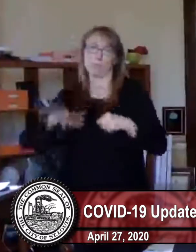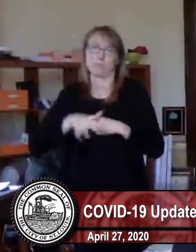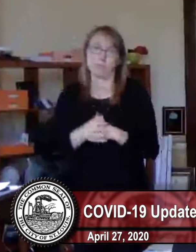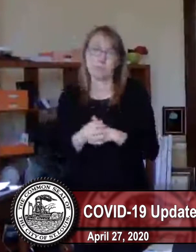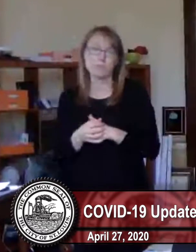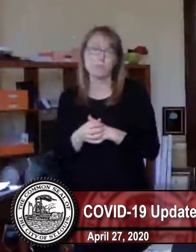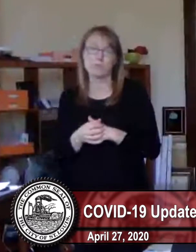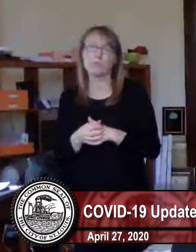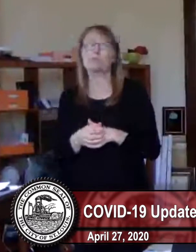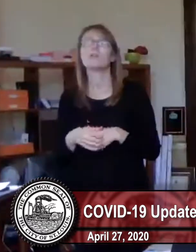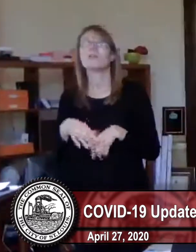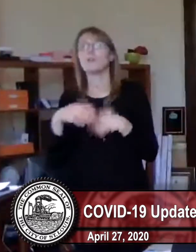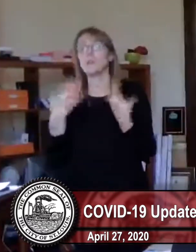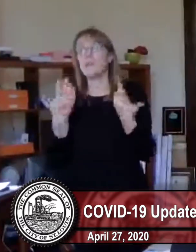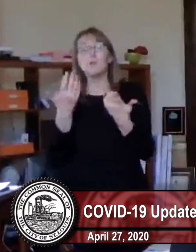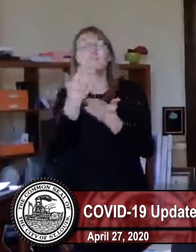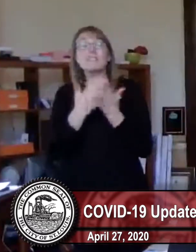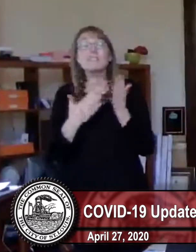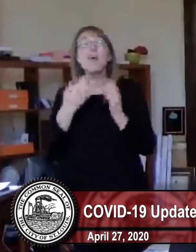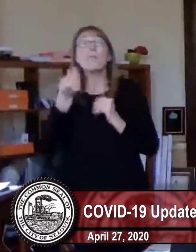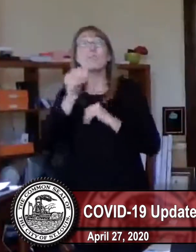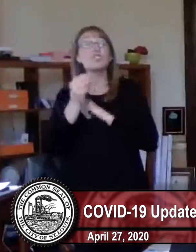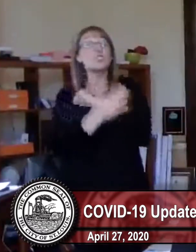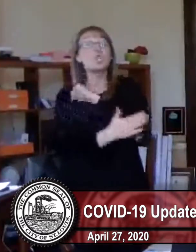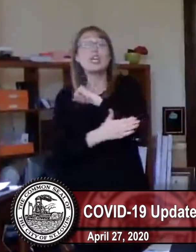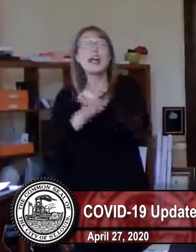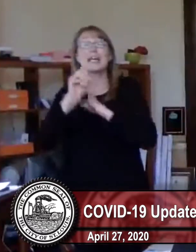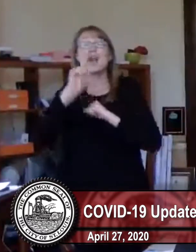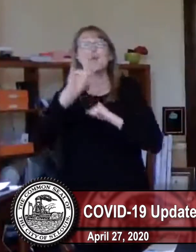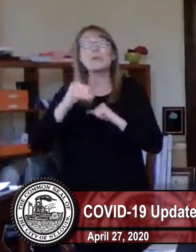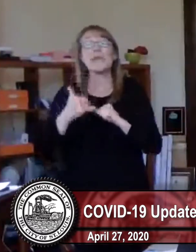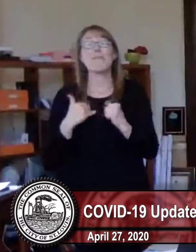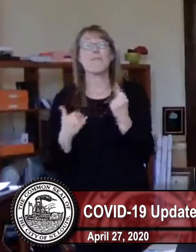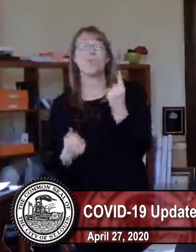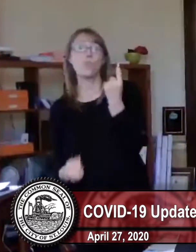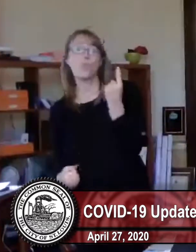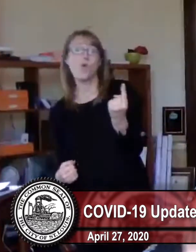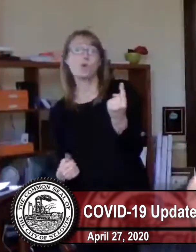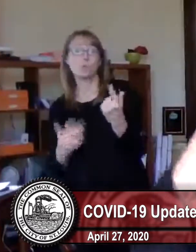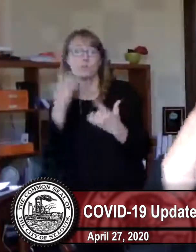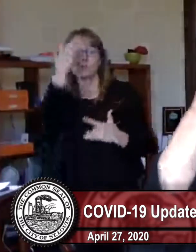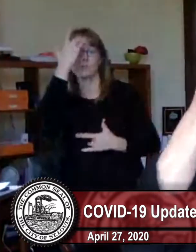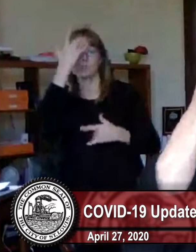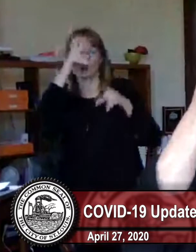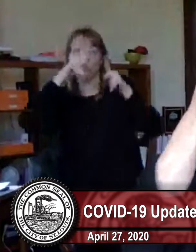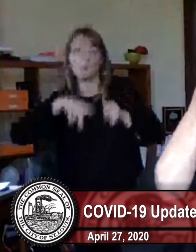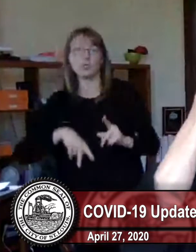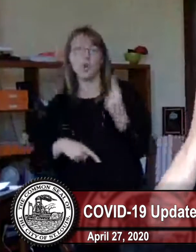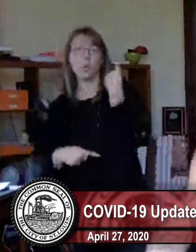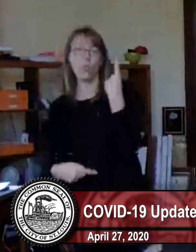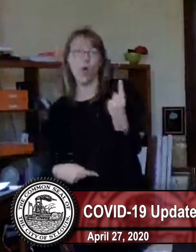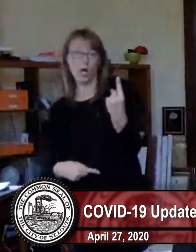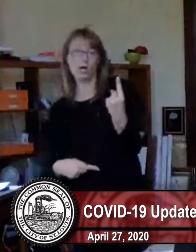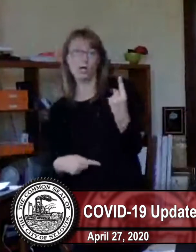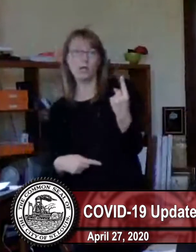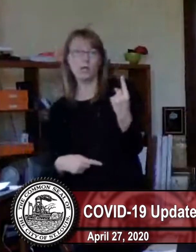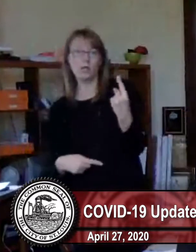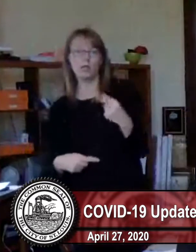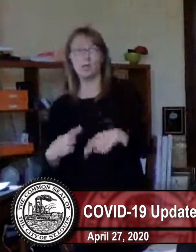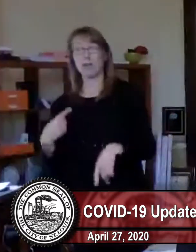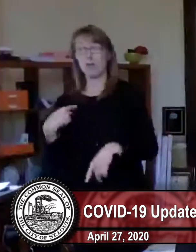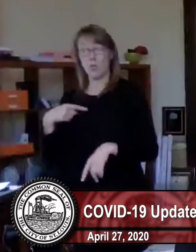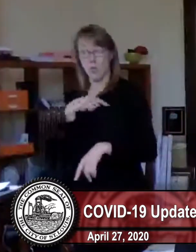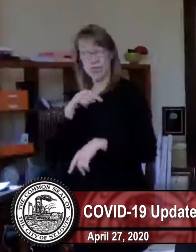in it. Some counties have one case. Where, as you can see, St. Louis City and County together have over